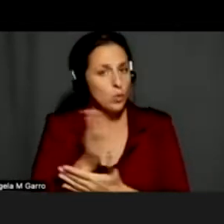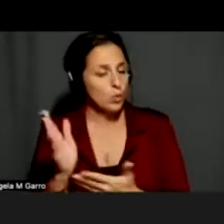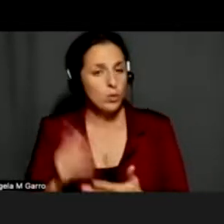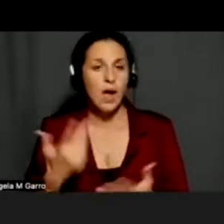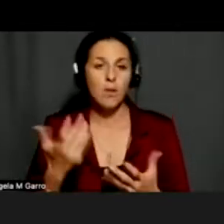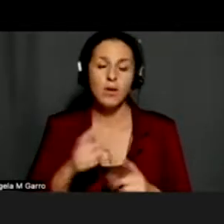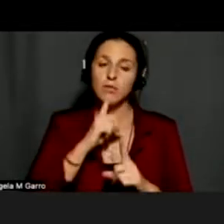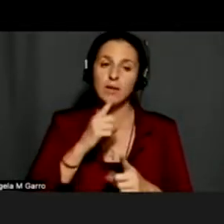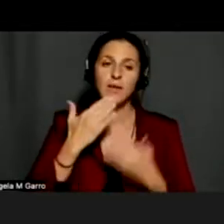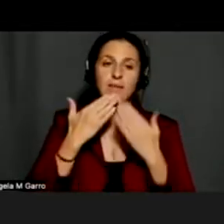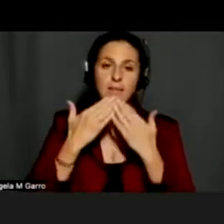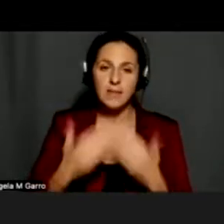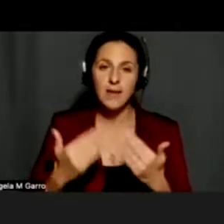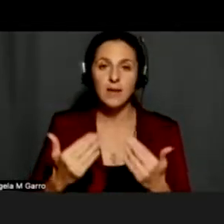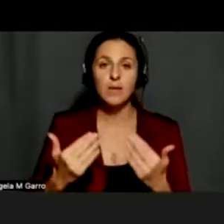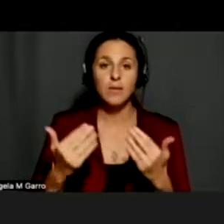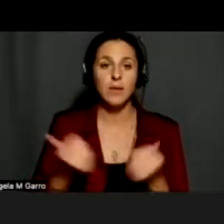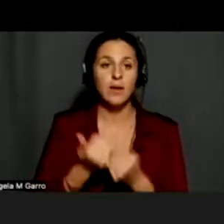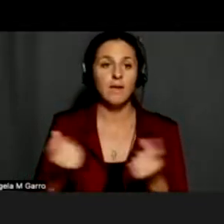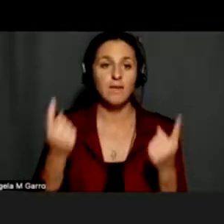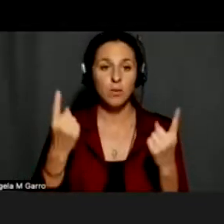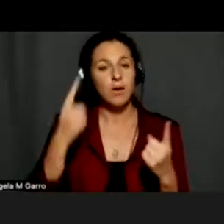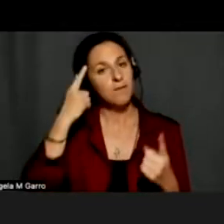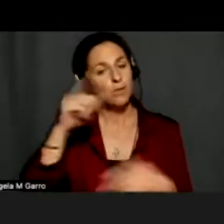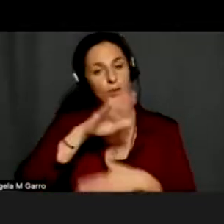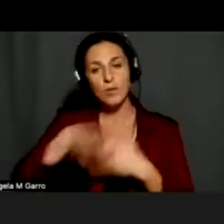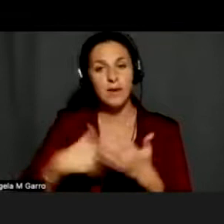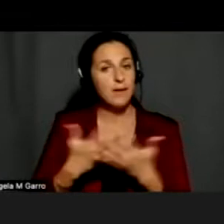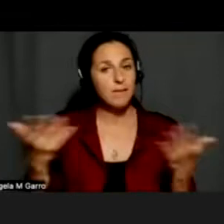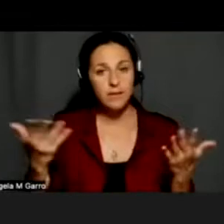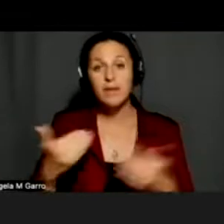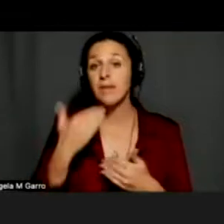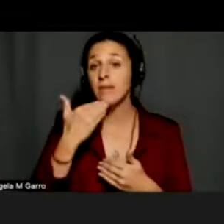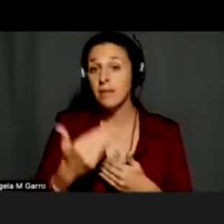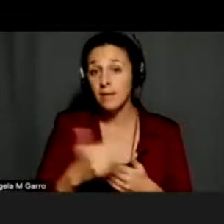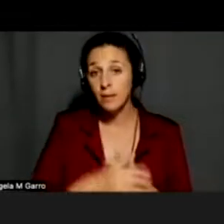want to thank everyone for everything. So thank you.